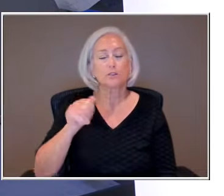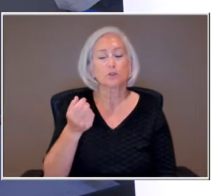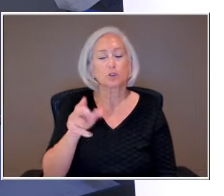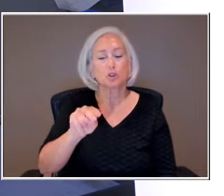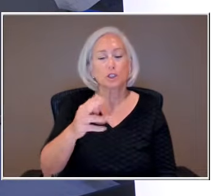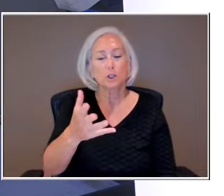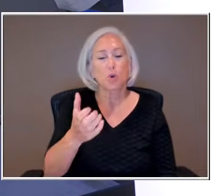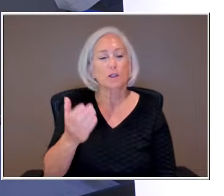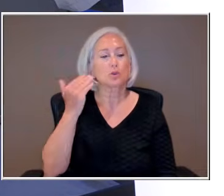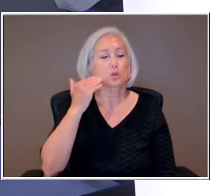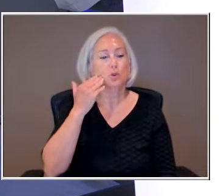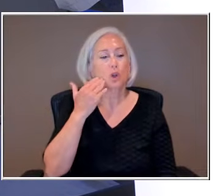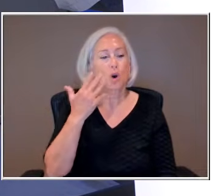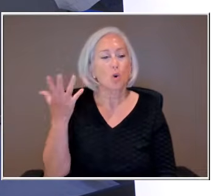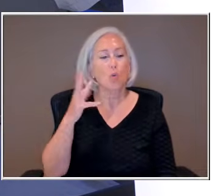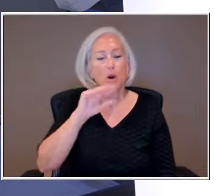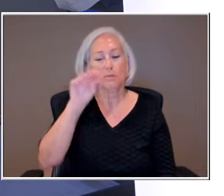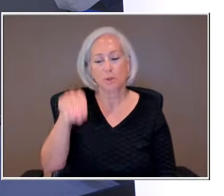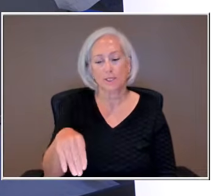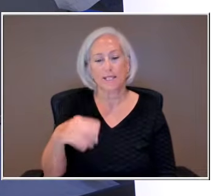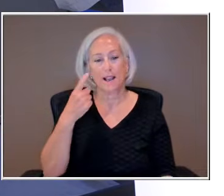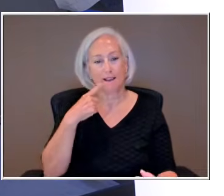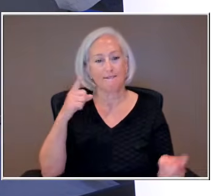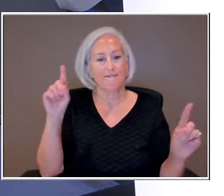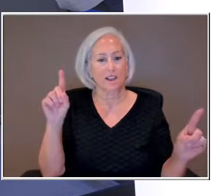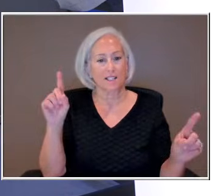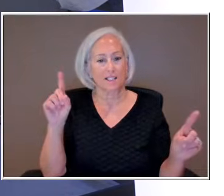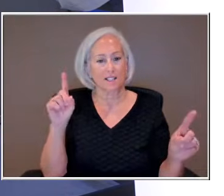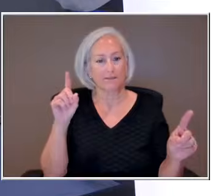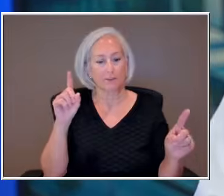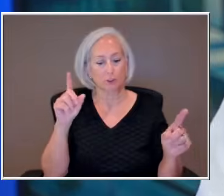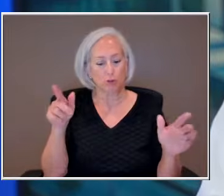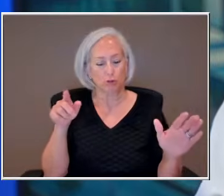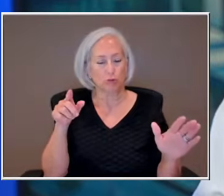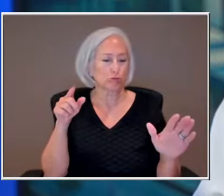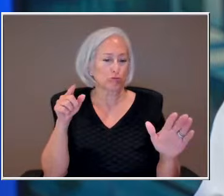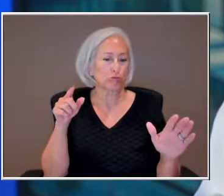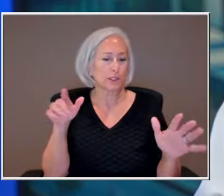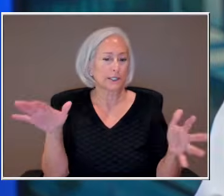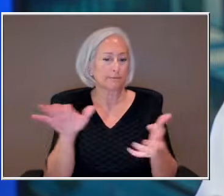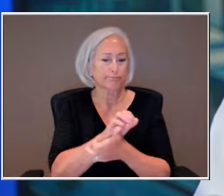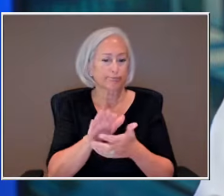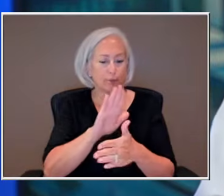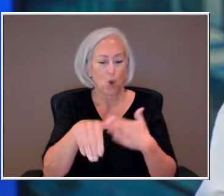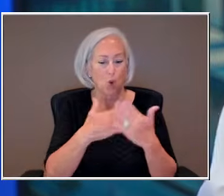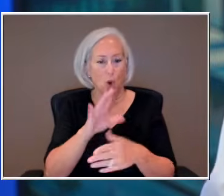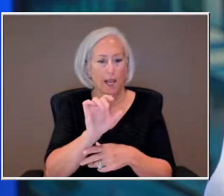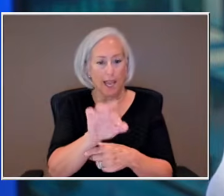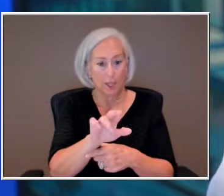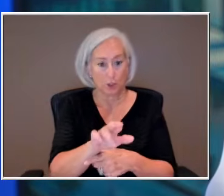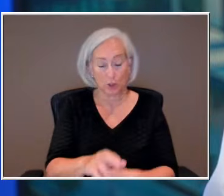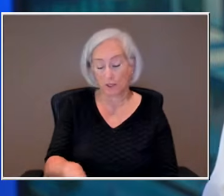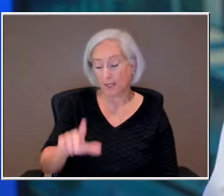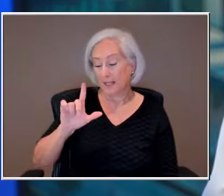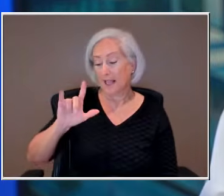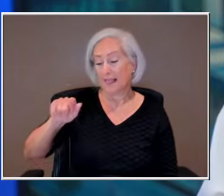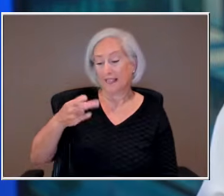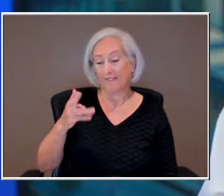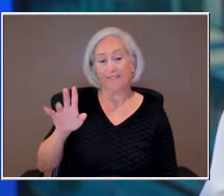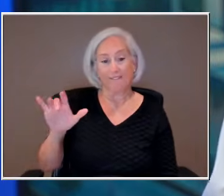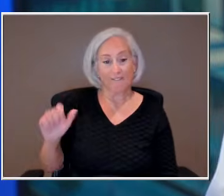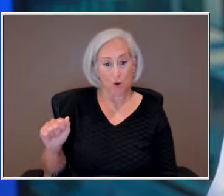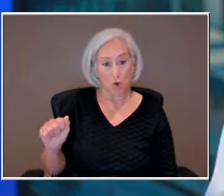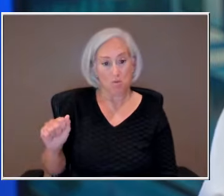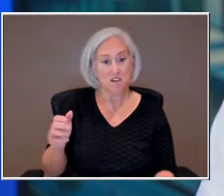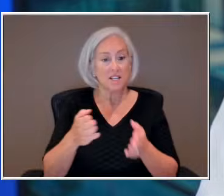in curing the targeted cancer? So I'll take that. So if it's lymphoma, in general, I would say